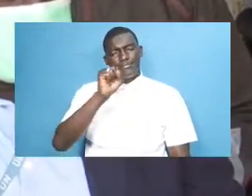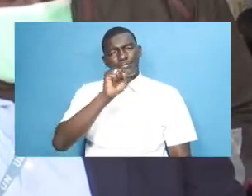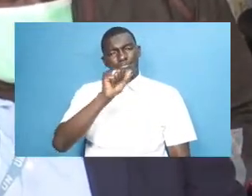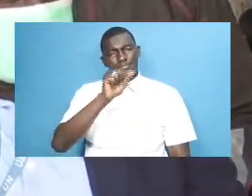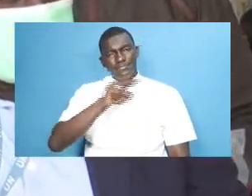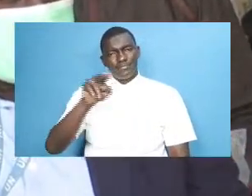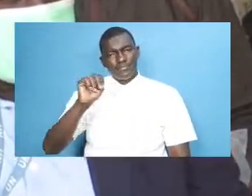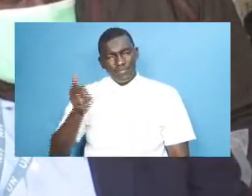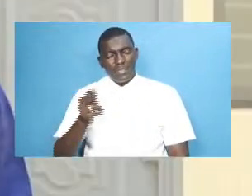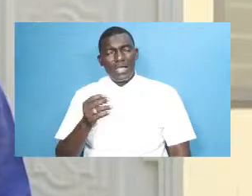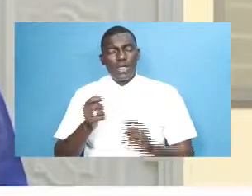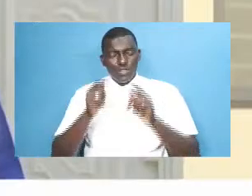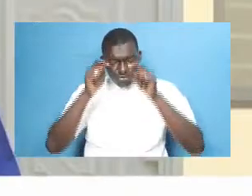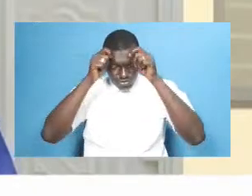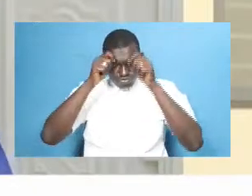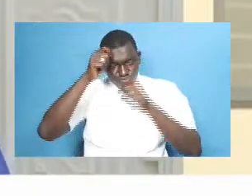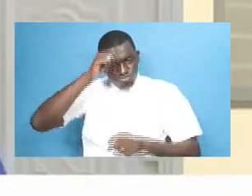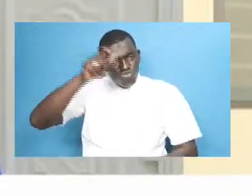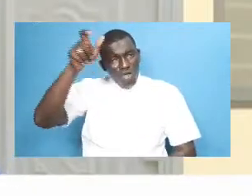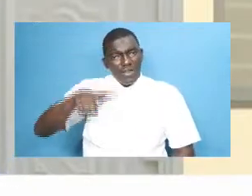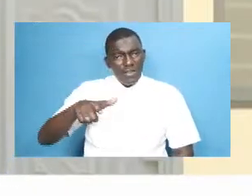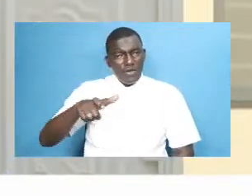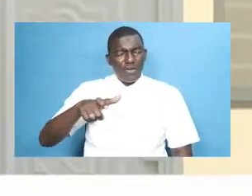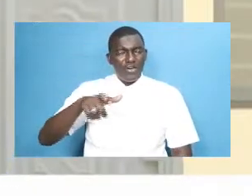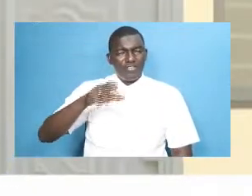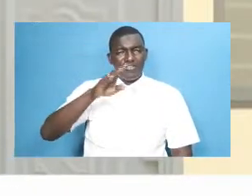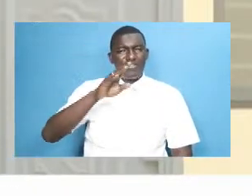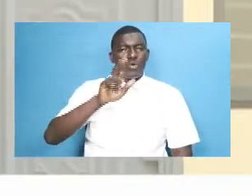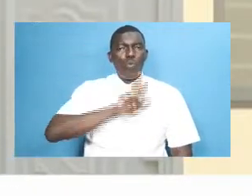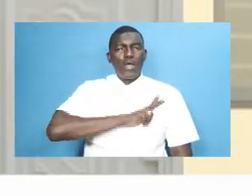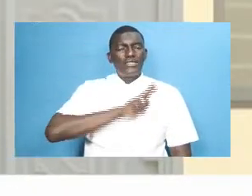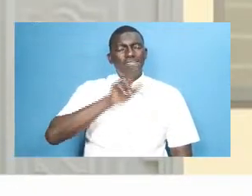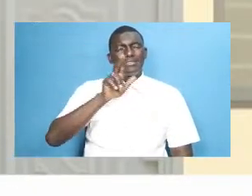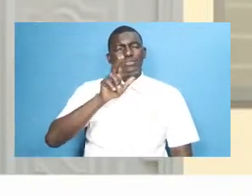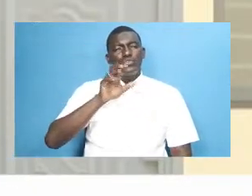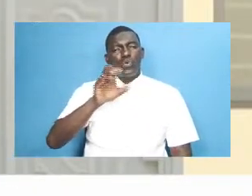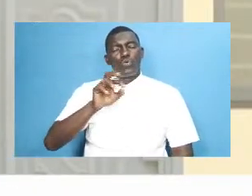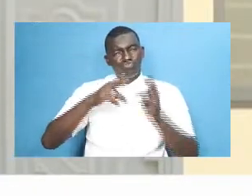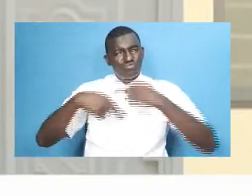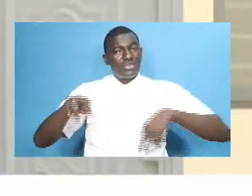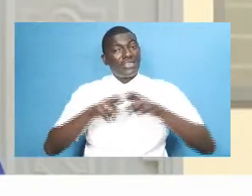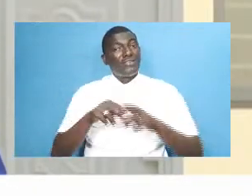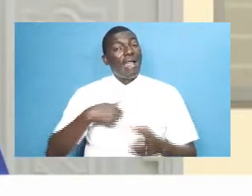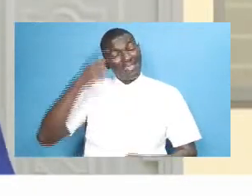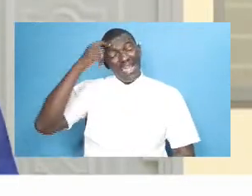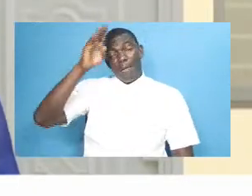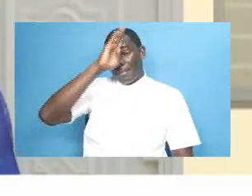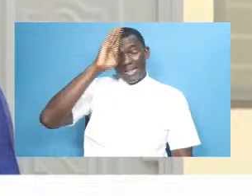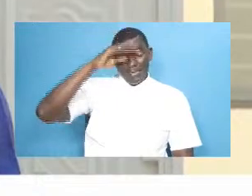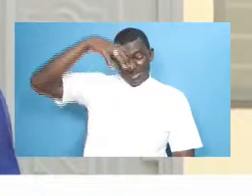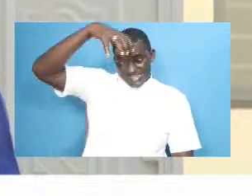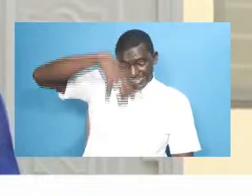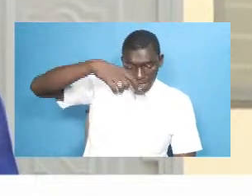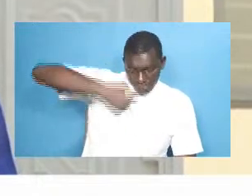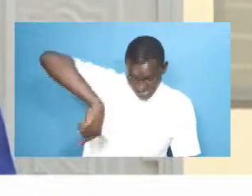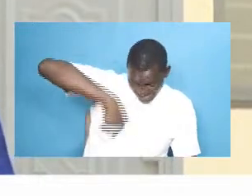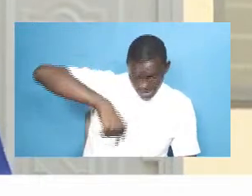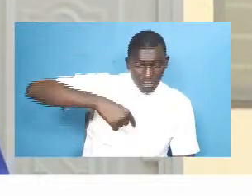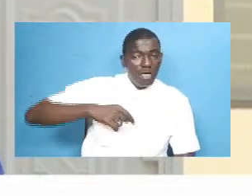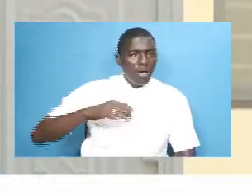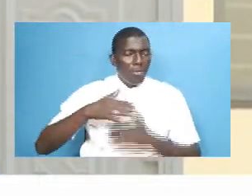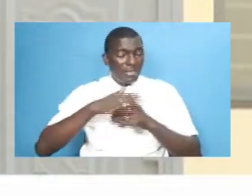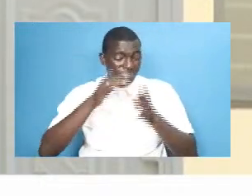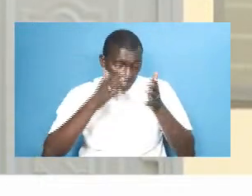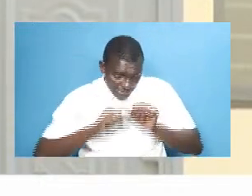strategic development plan. But Brikama as a town, I think, needs more of these things than any others. This